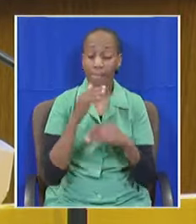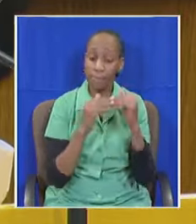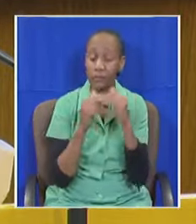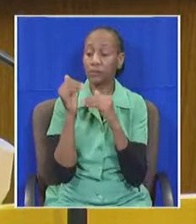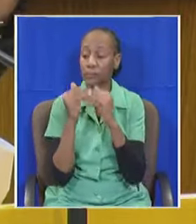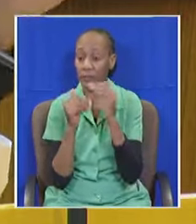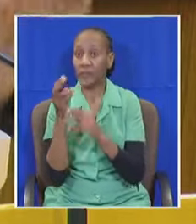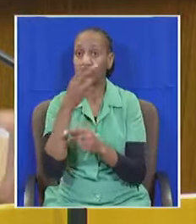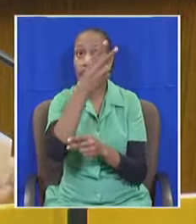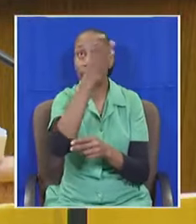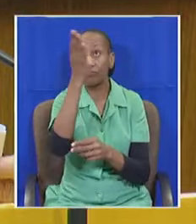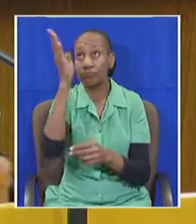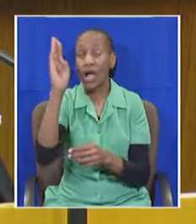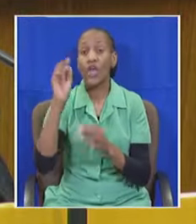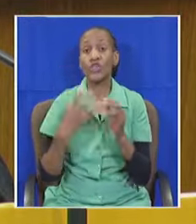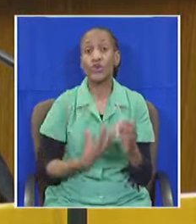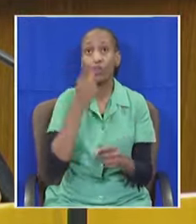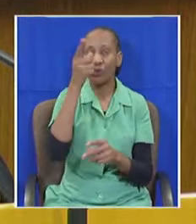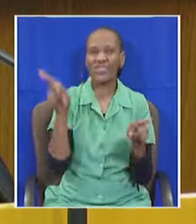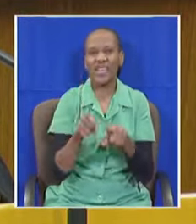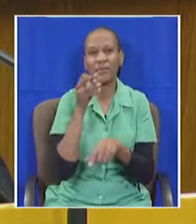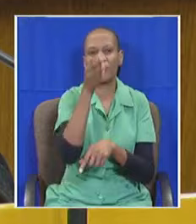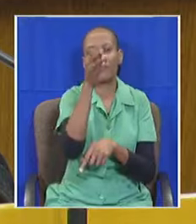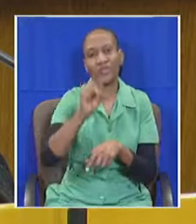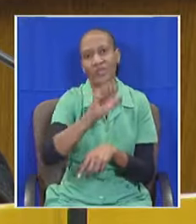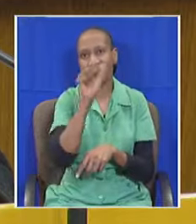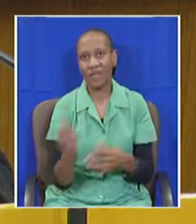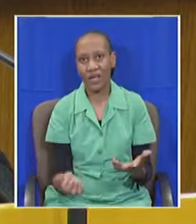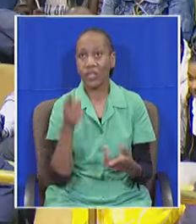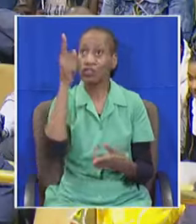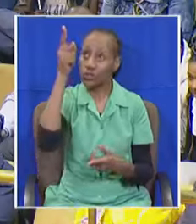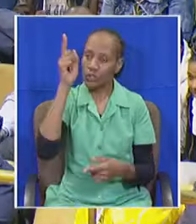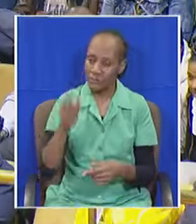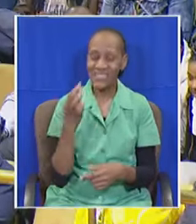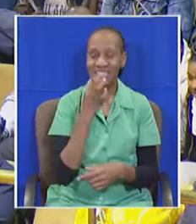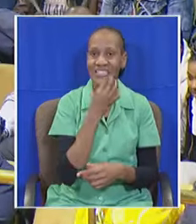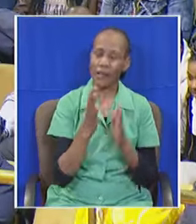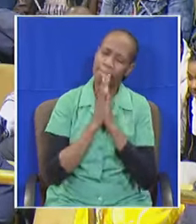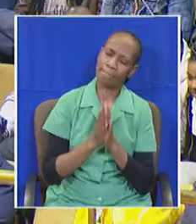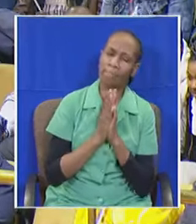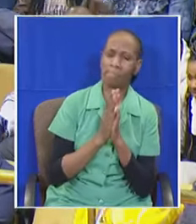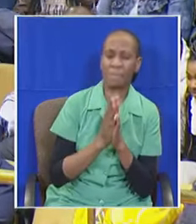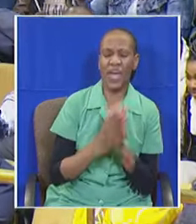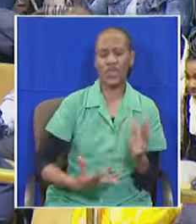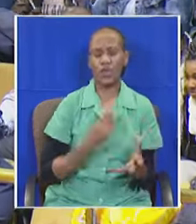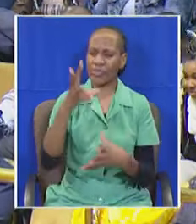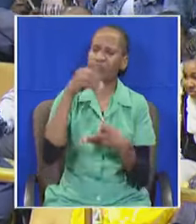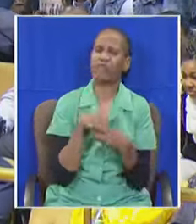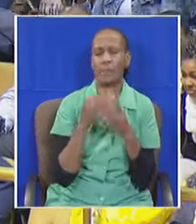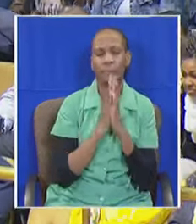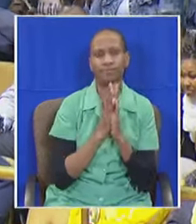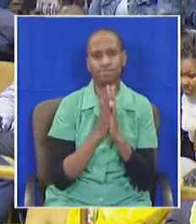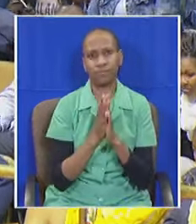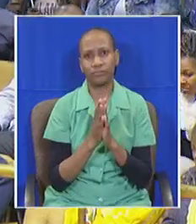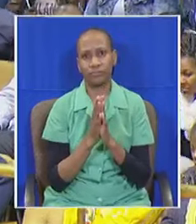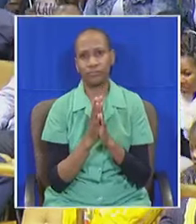young people who are our future, they have told us, please involve youth, not you,